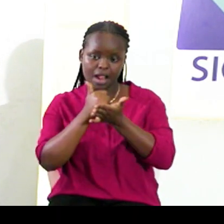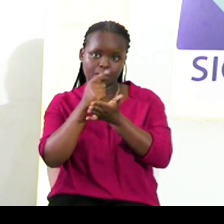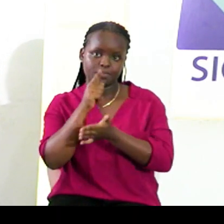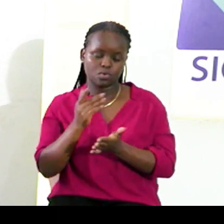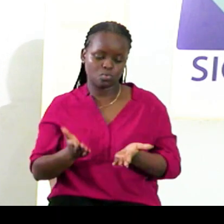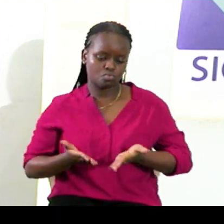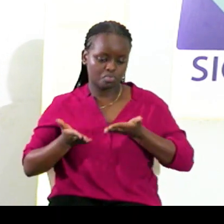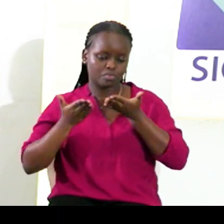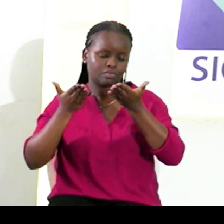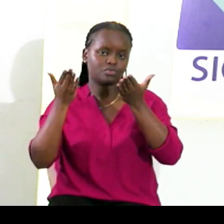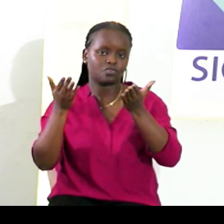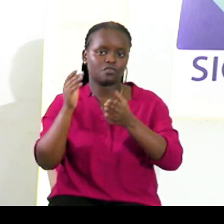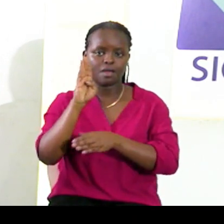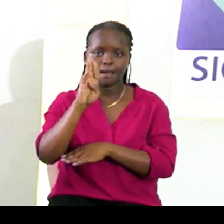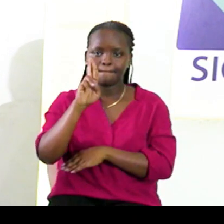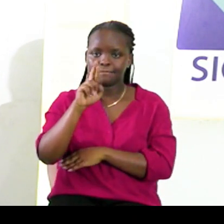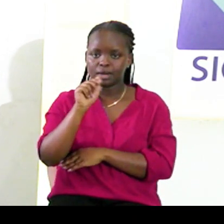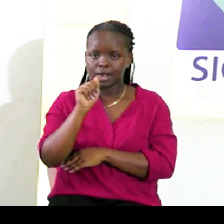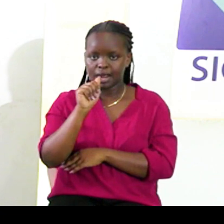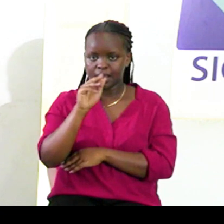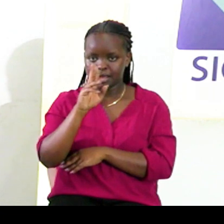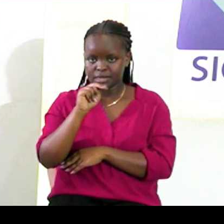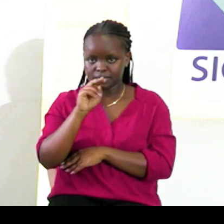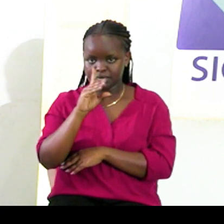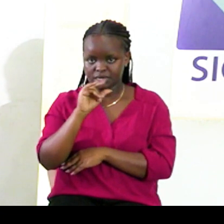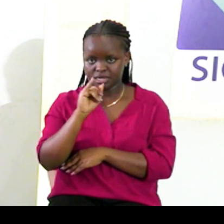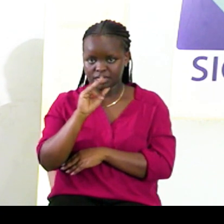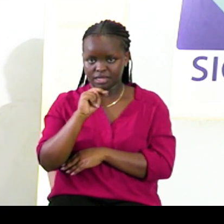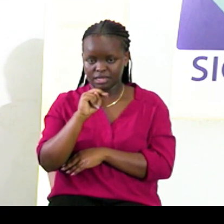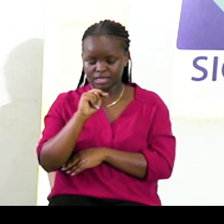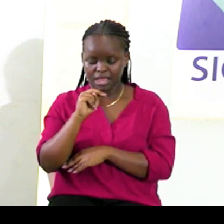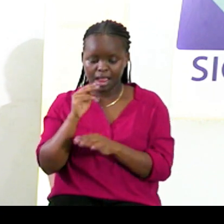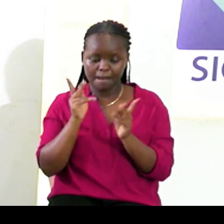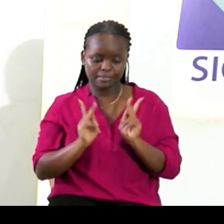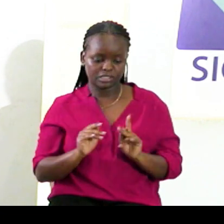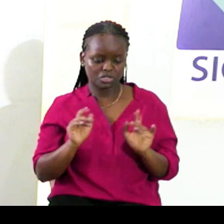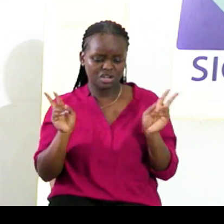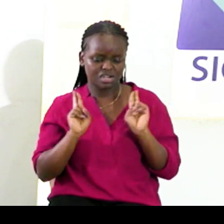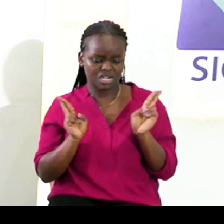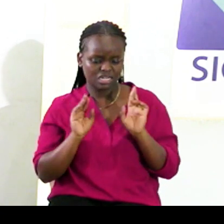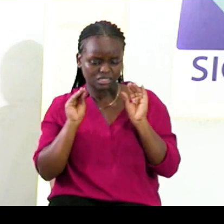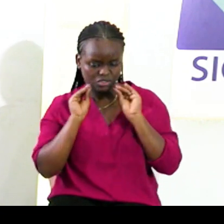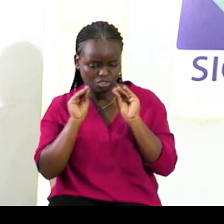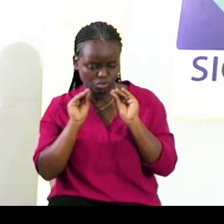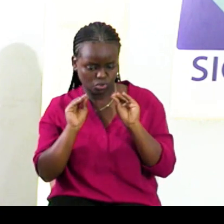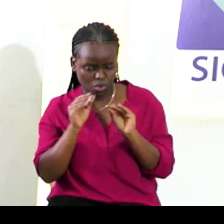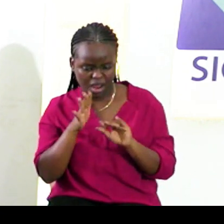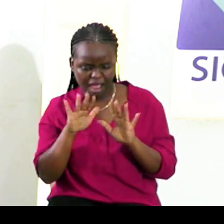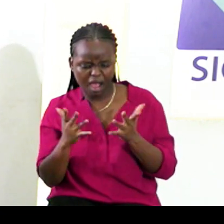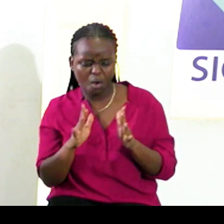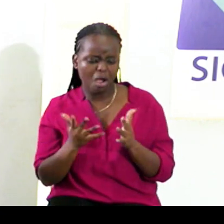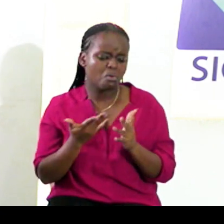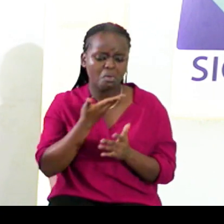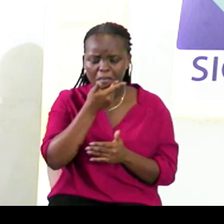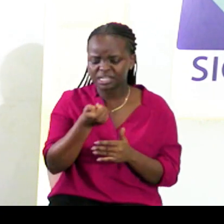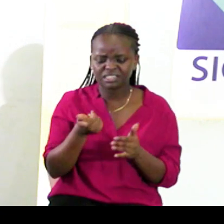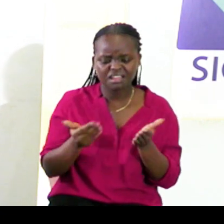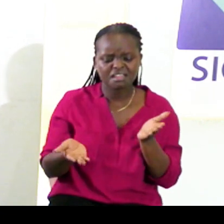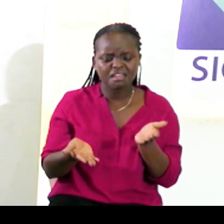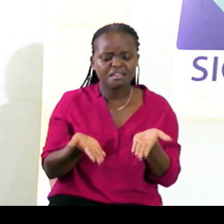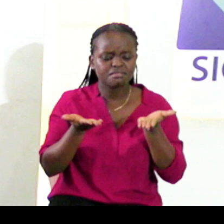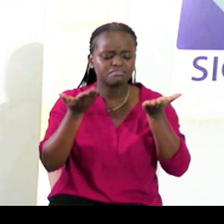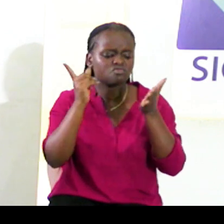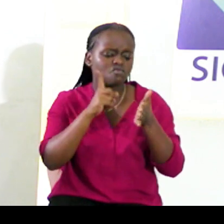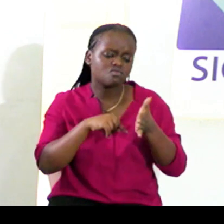advance in your branding, someone ready to teach you on how better you can do this branding, or what you can change,